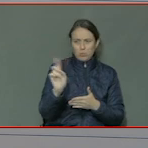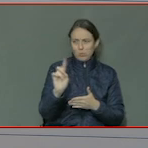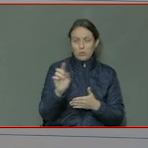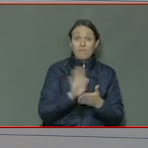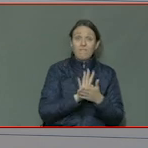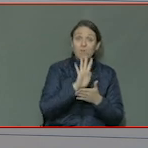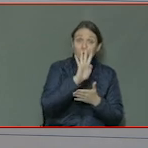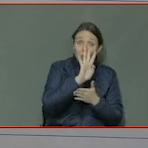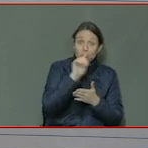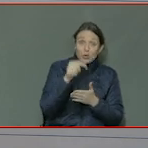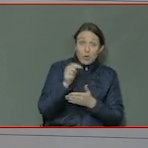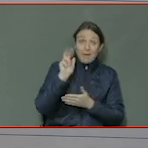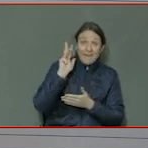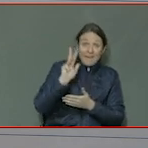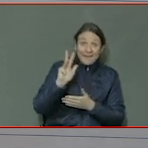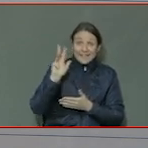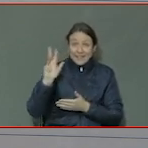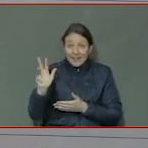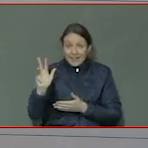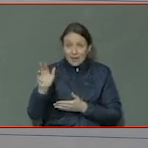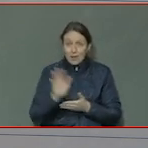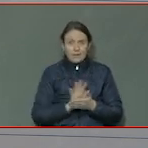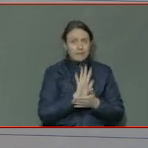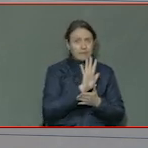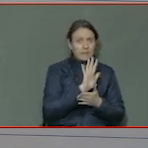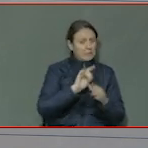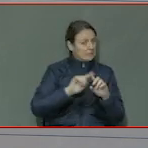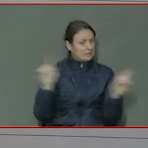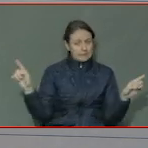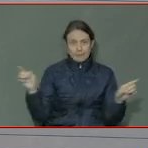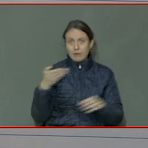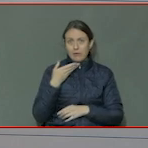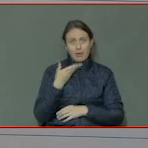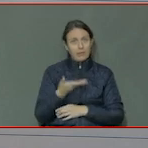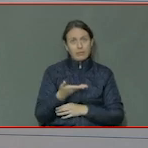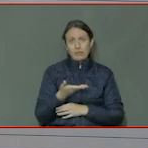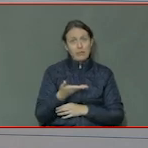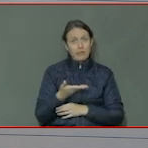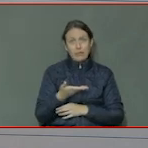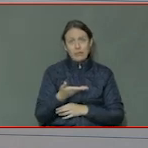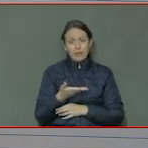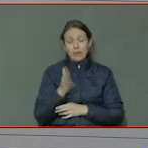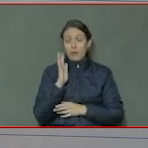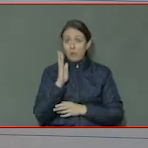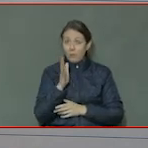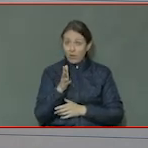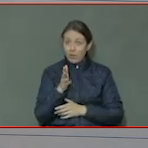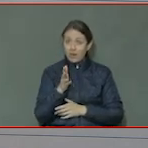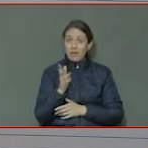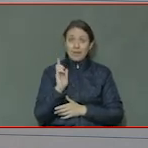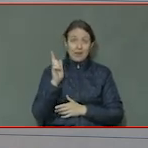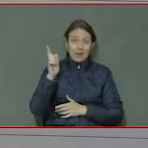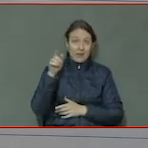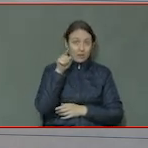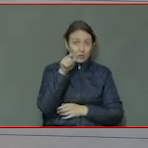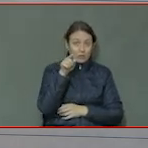between 14,99 and 15. You won't believe it, but that will make someday, when you build the